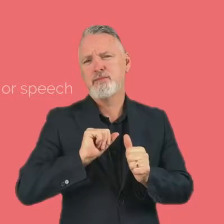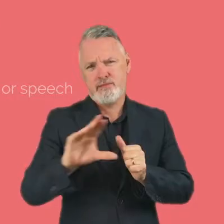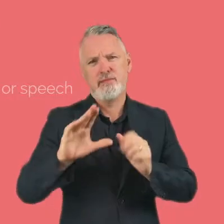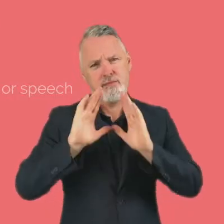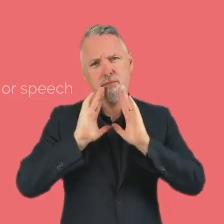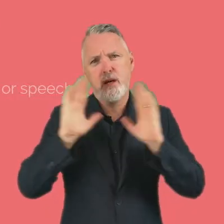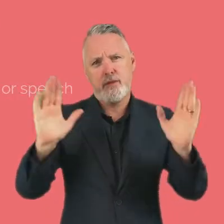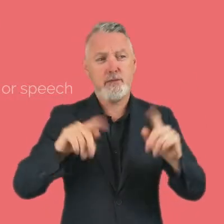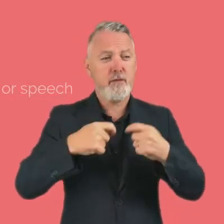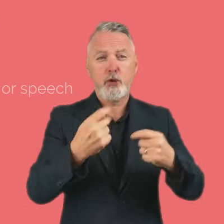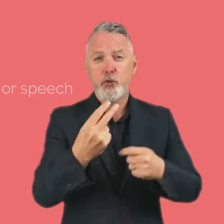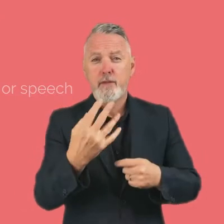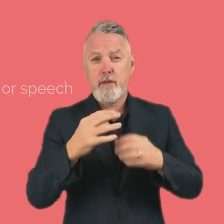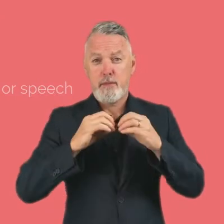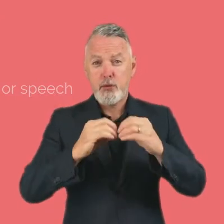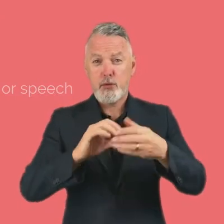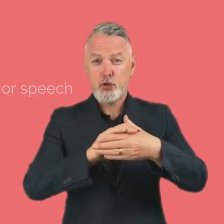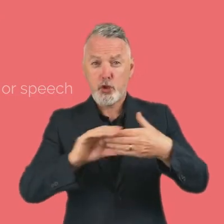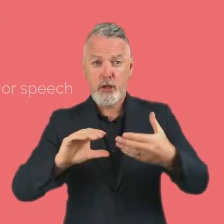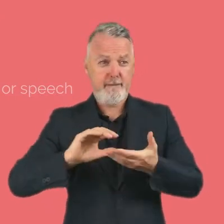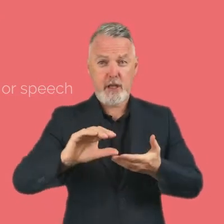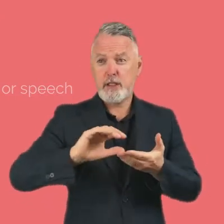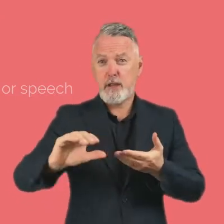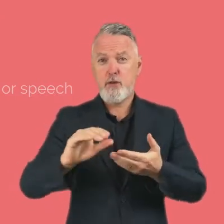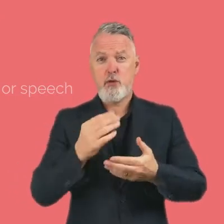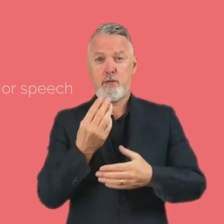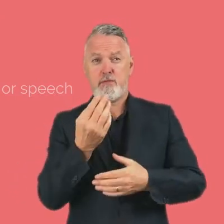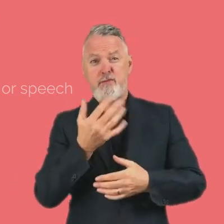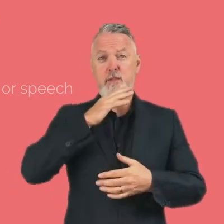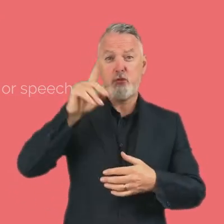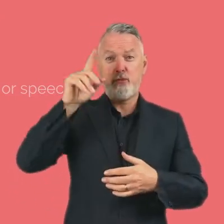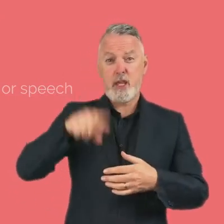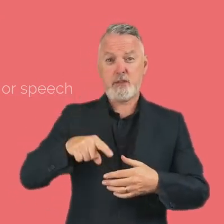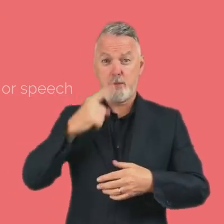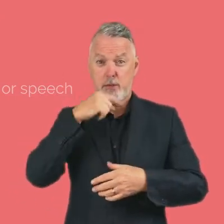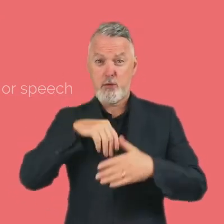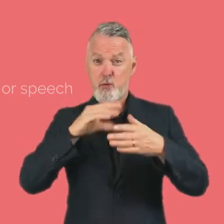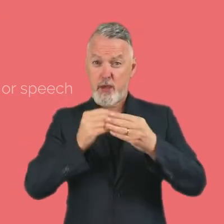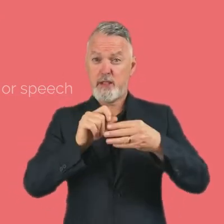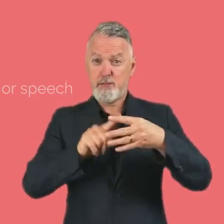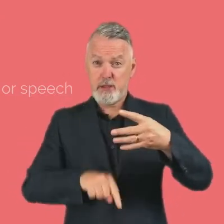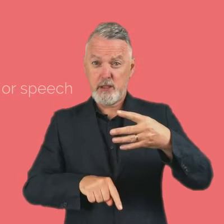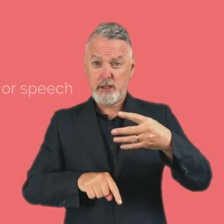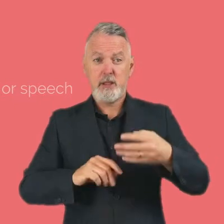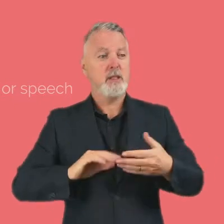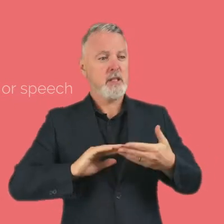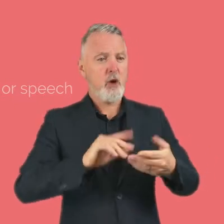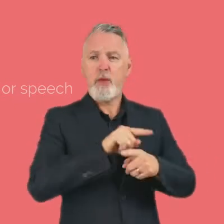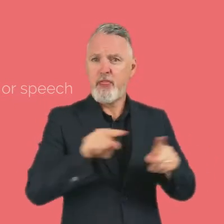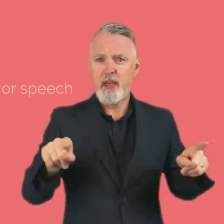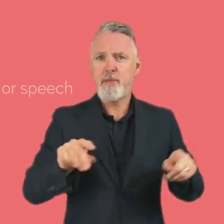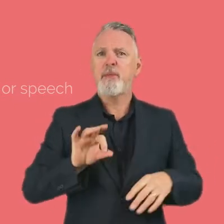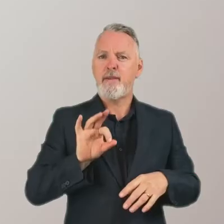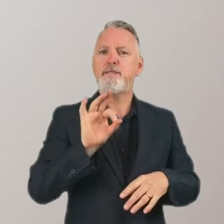incredible. It provides $25 billion in funding for 500,000 people with disability so they can pay for support and achieve